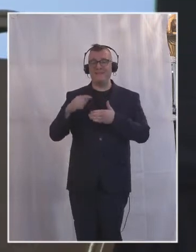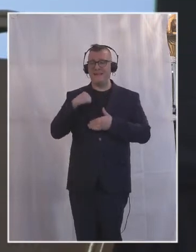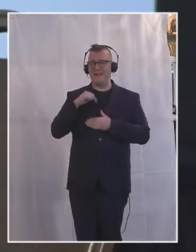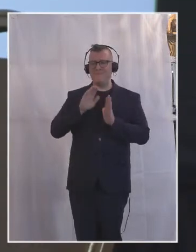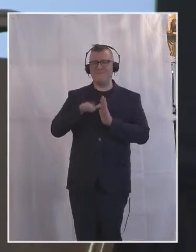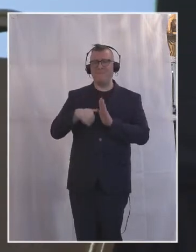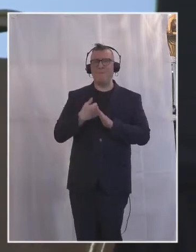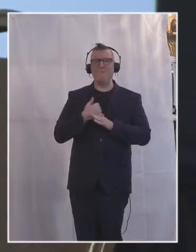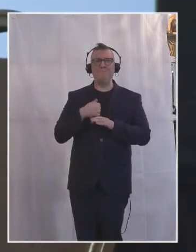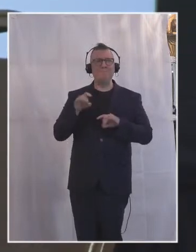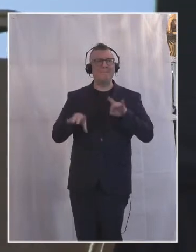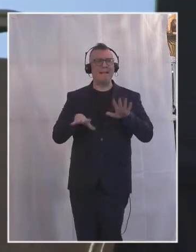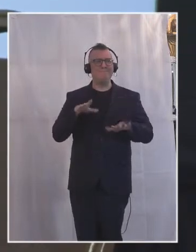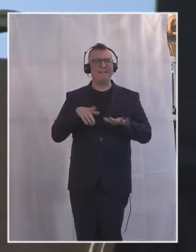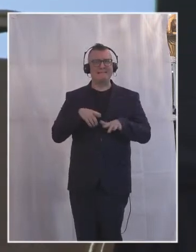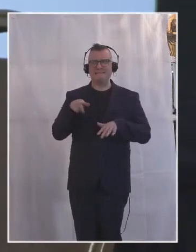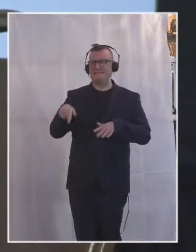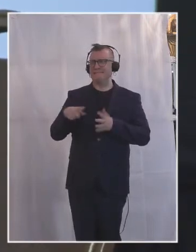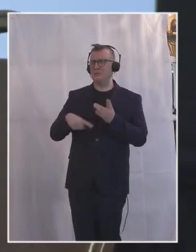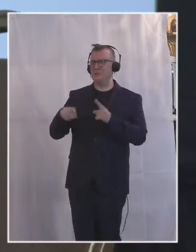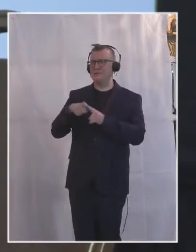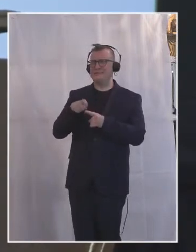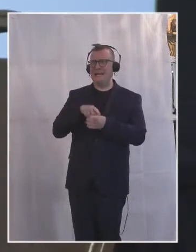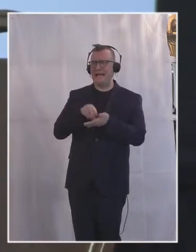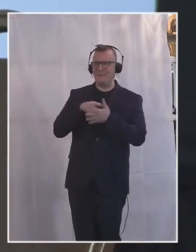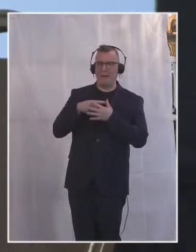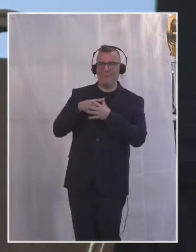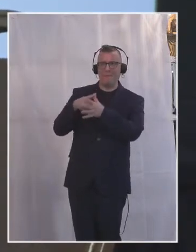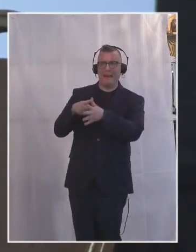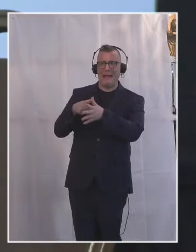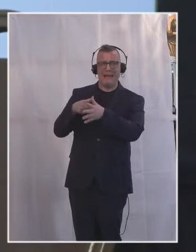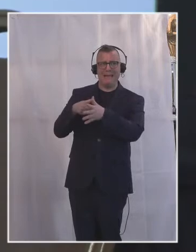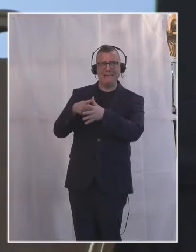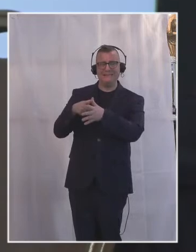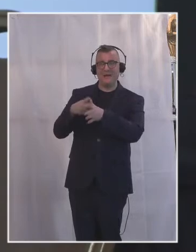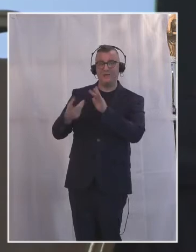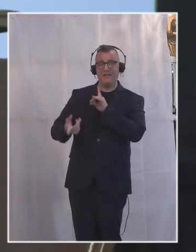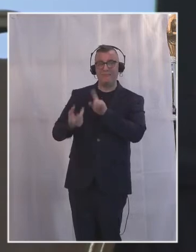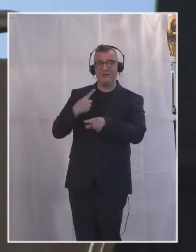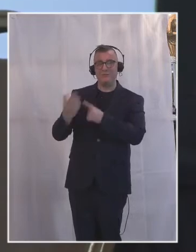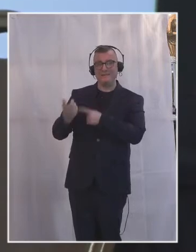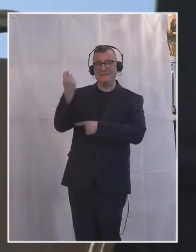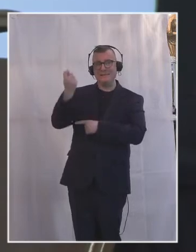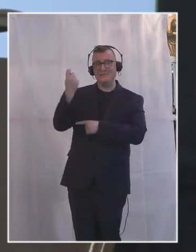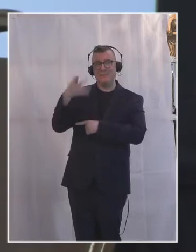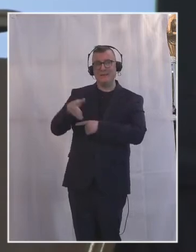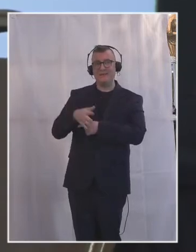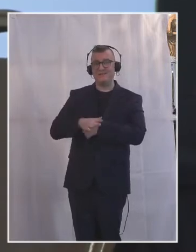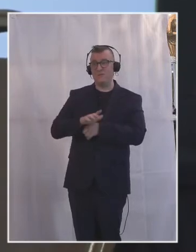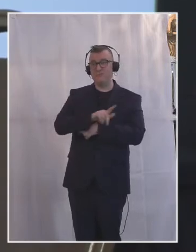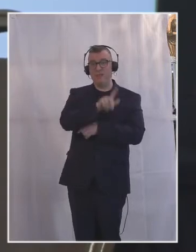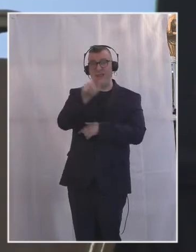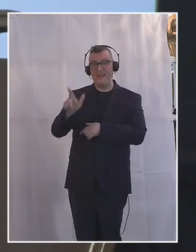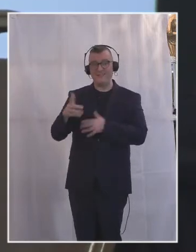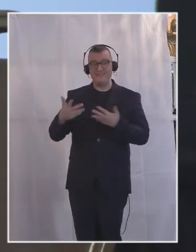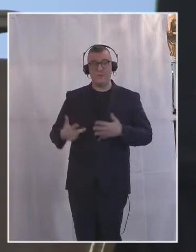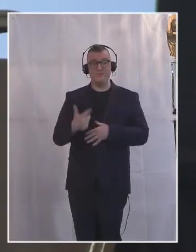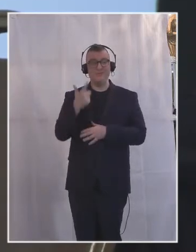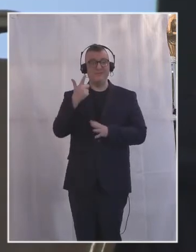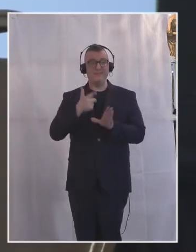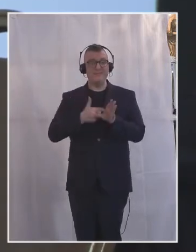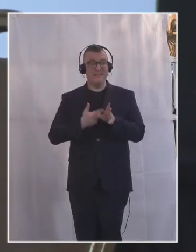went, and I applied and was successful, and that was a real changing point. And 7 years later,